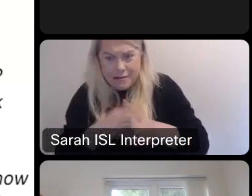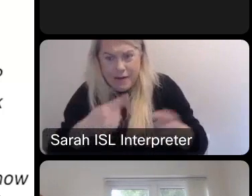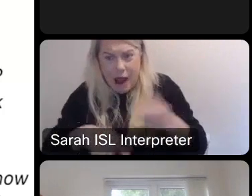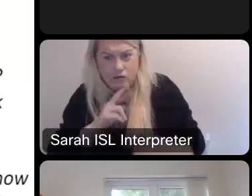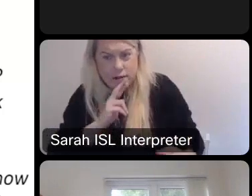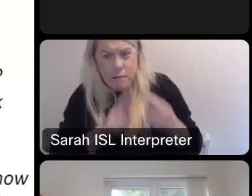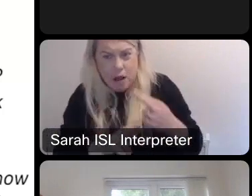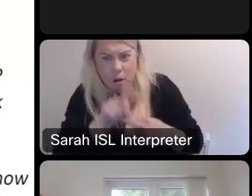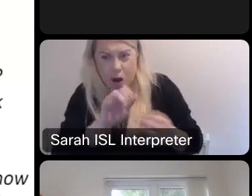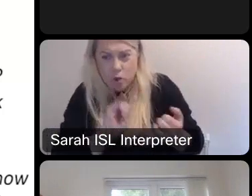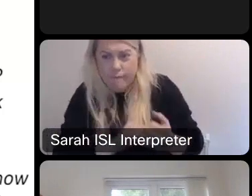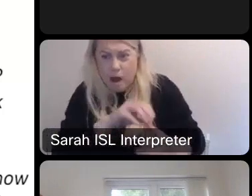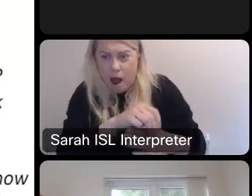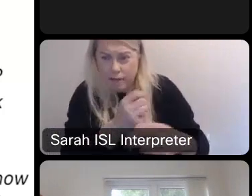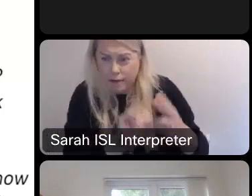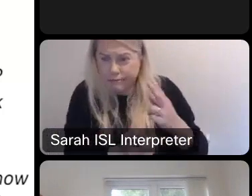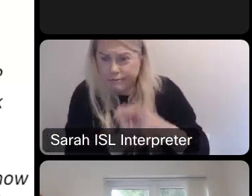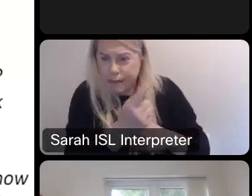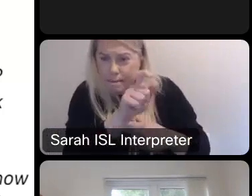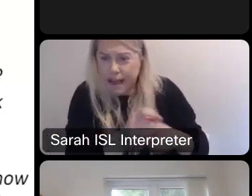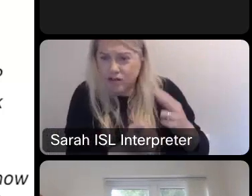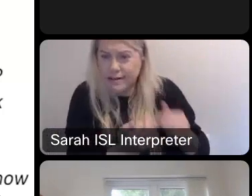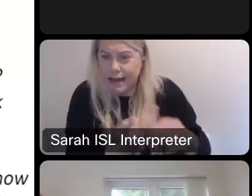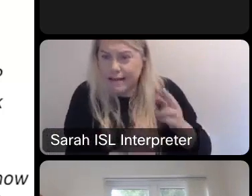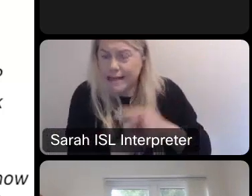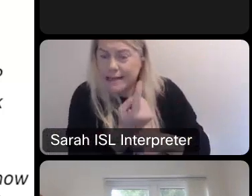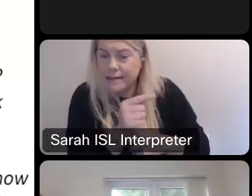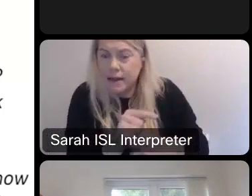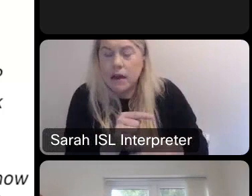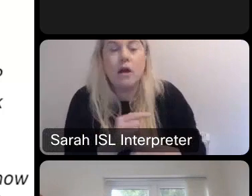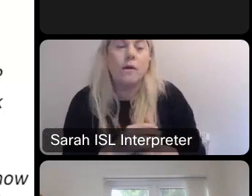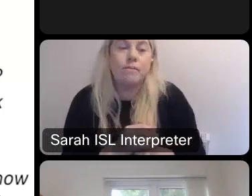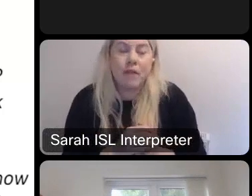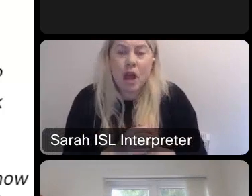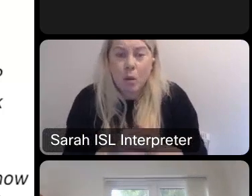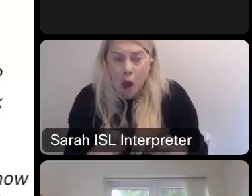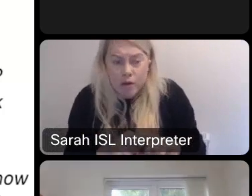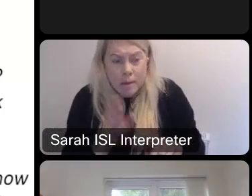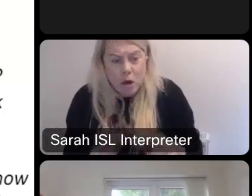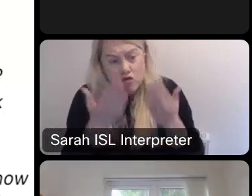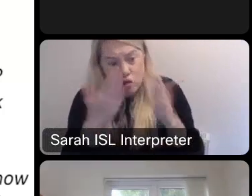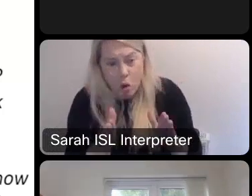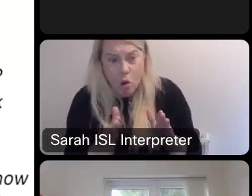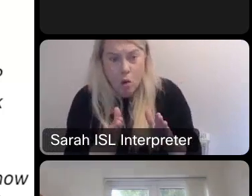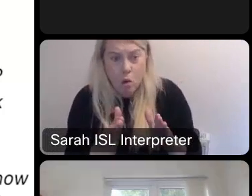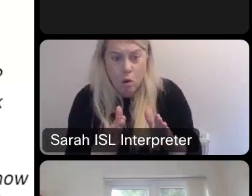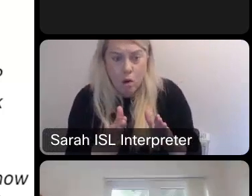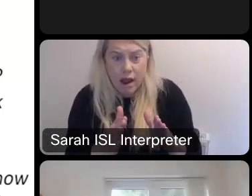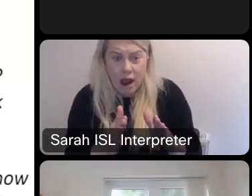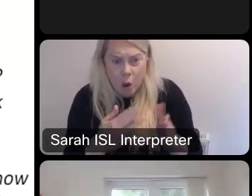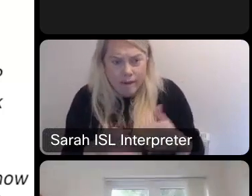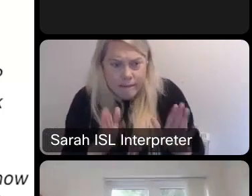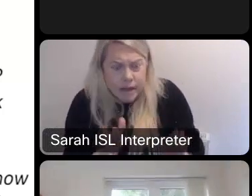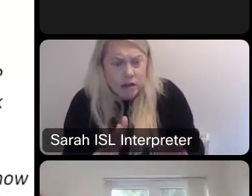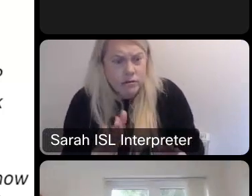incident. We then also would say that we must demonstrate that we've heard what they're saying, and it might take the form